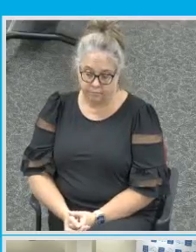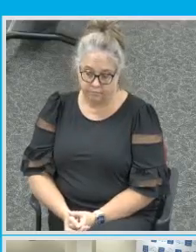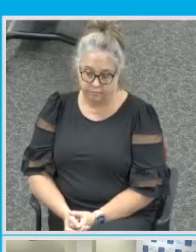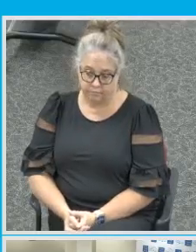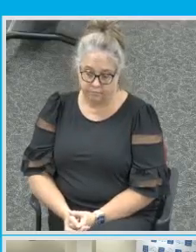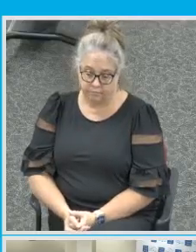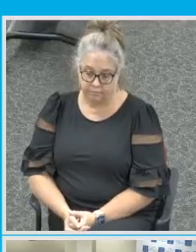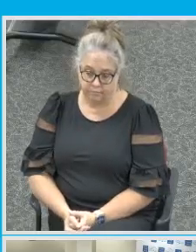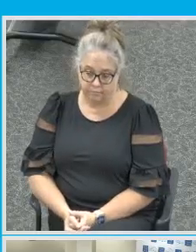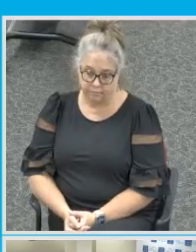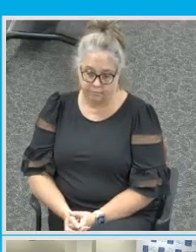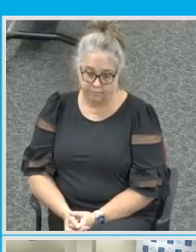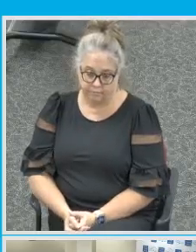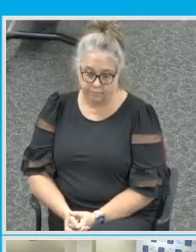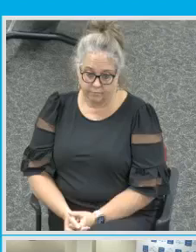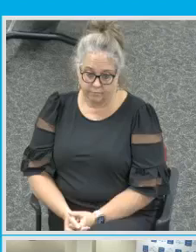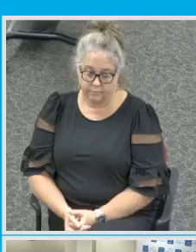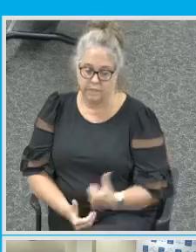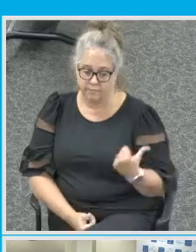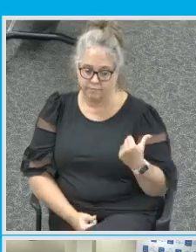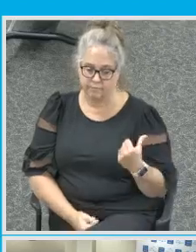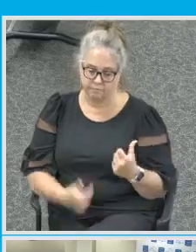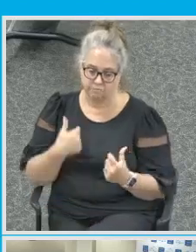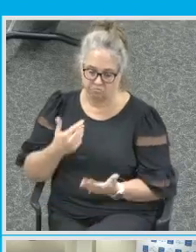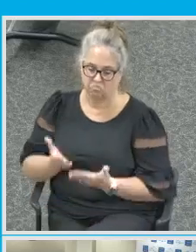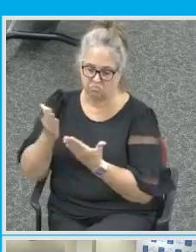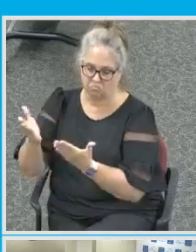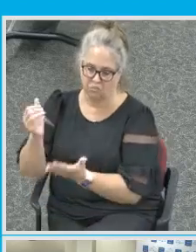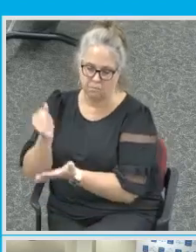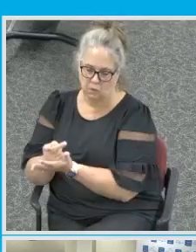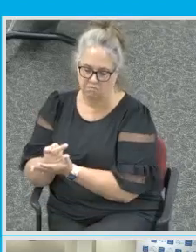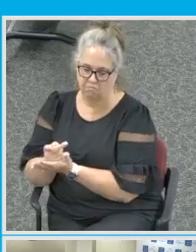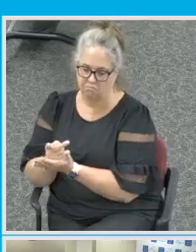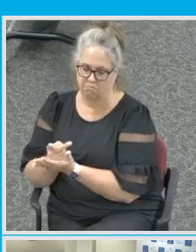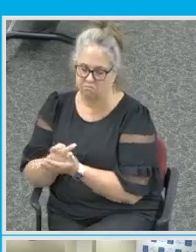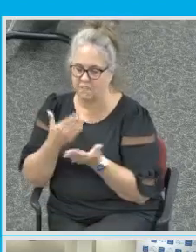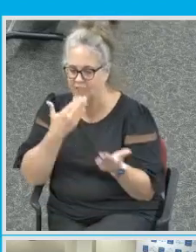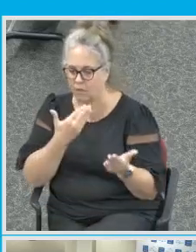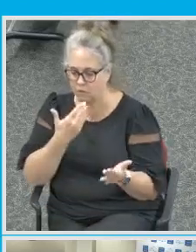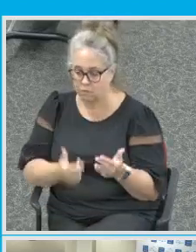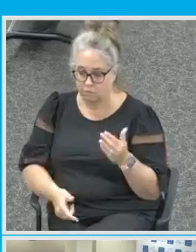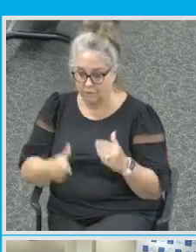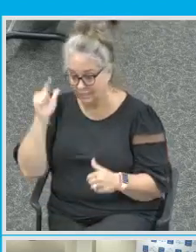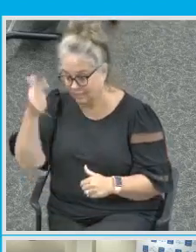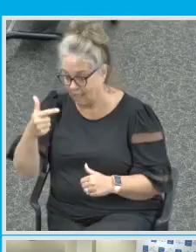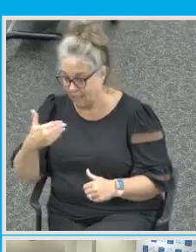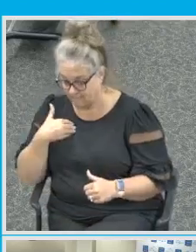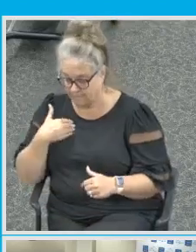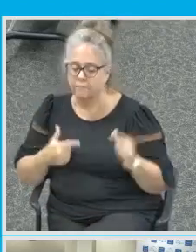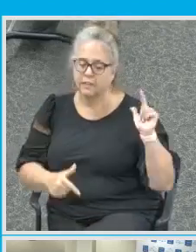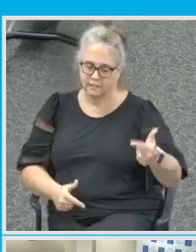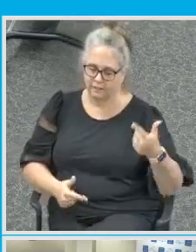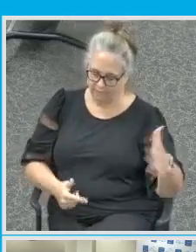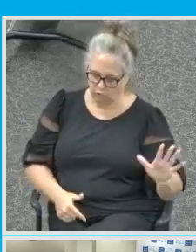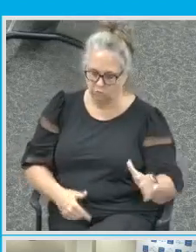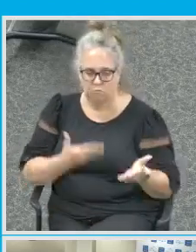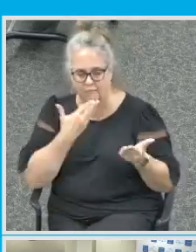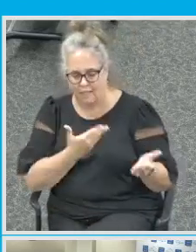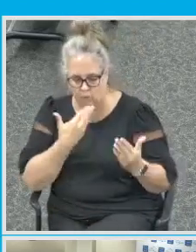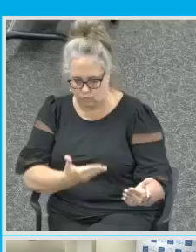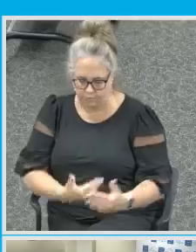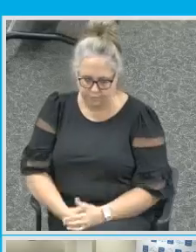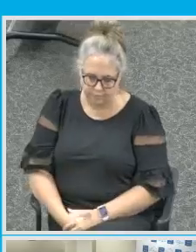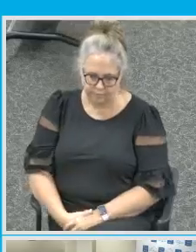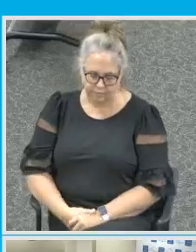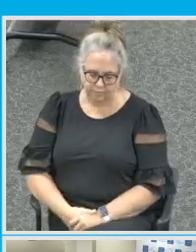I make a motion to approve. Thank you, General Briggs, and we need a second. Second. Okay. Dave Thank Donaldson. you, Commissioner